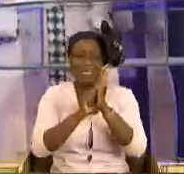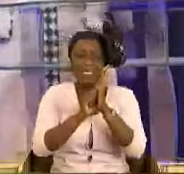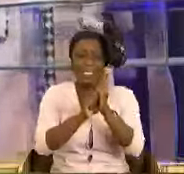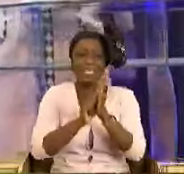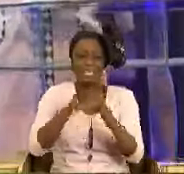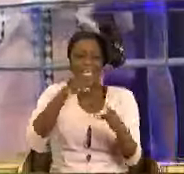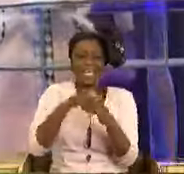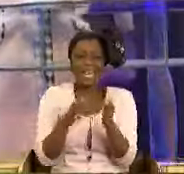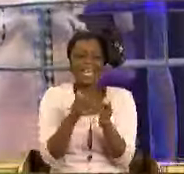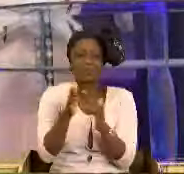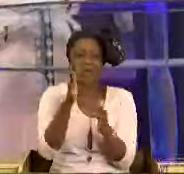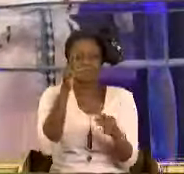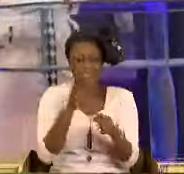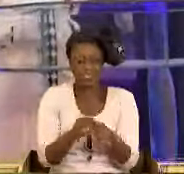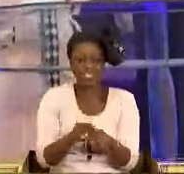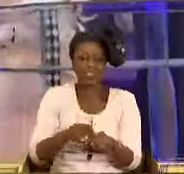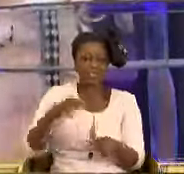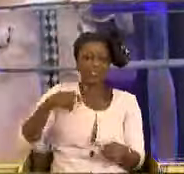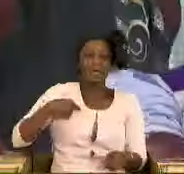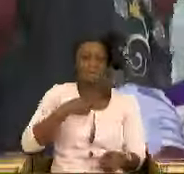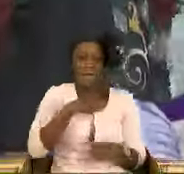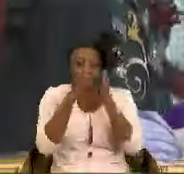name of Jesus